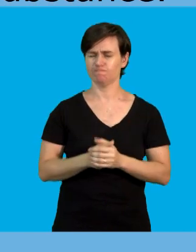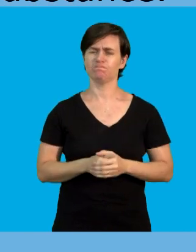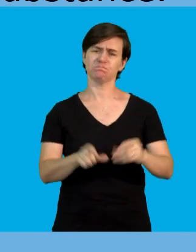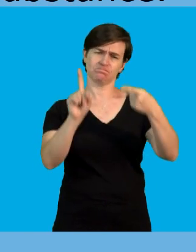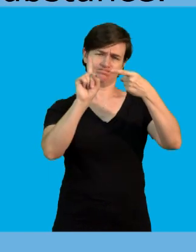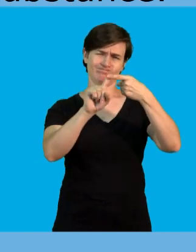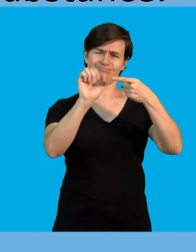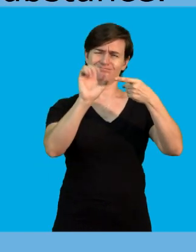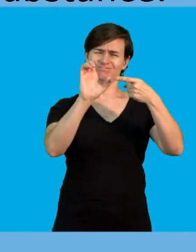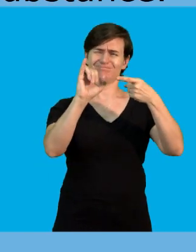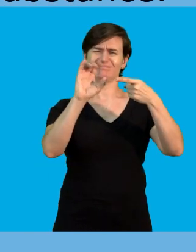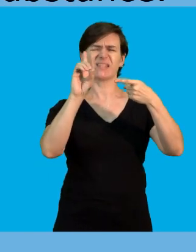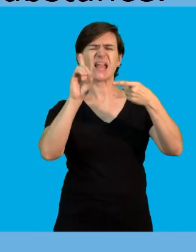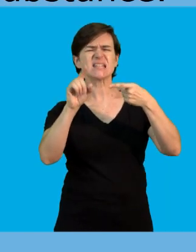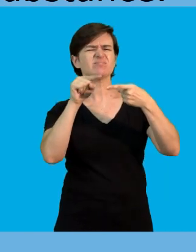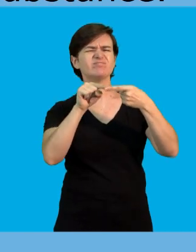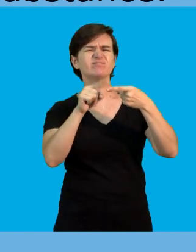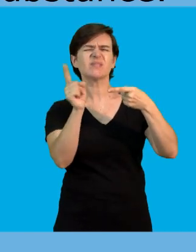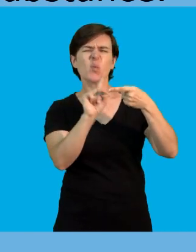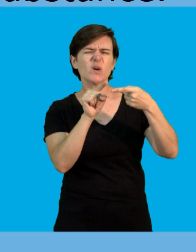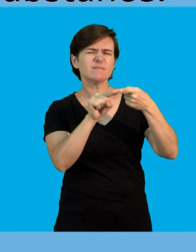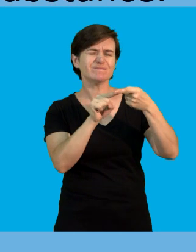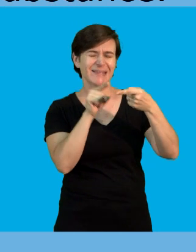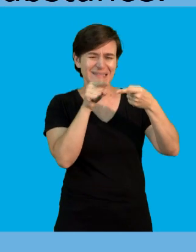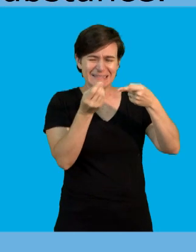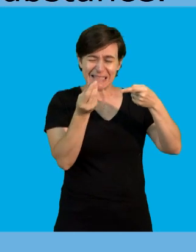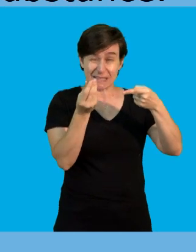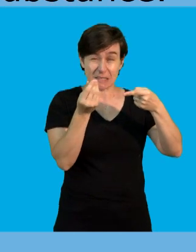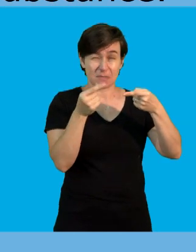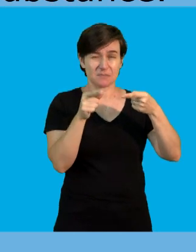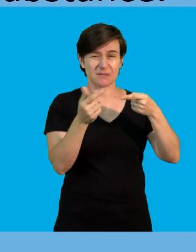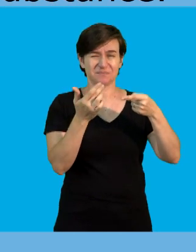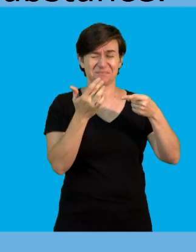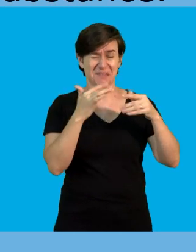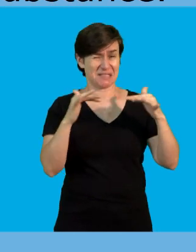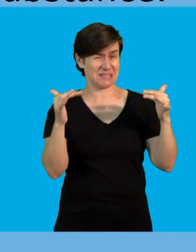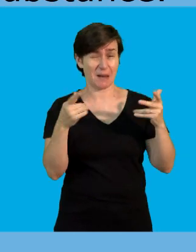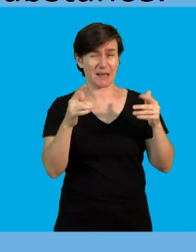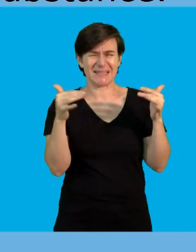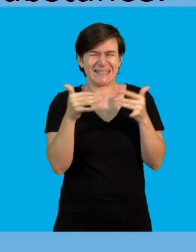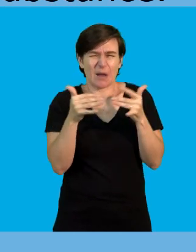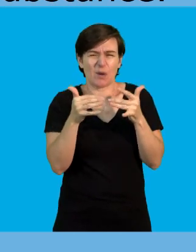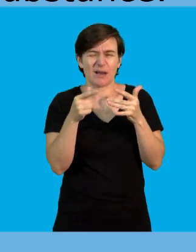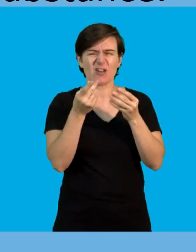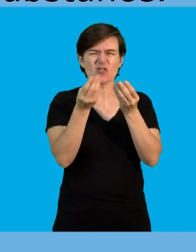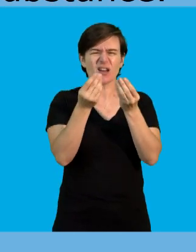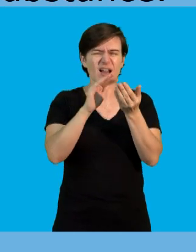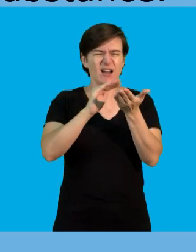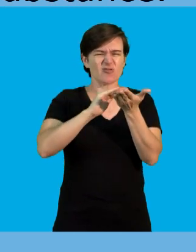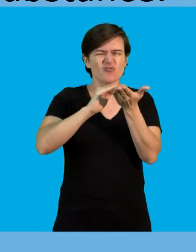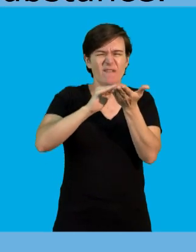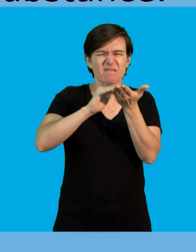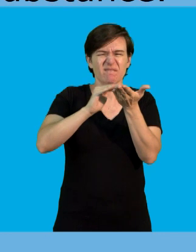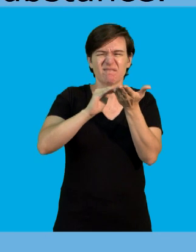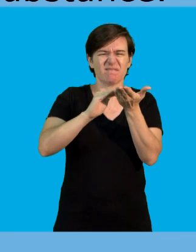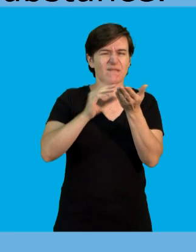about. So an acid, by description, so describing an acid, we're saying that that's a substance that tastes sour and feels rough on